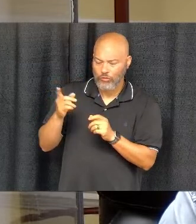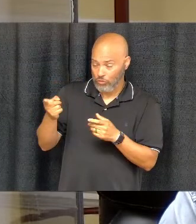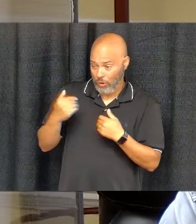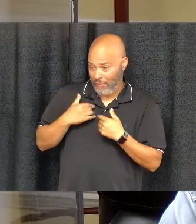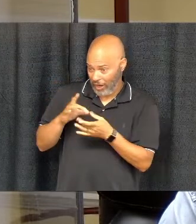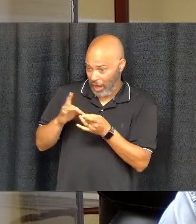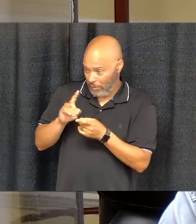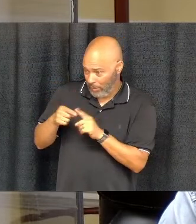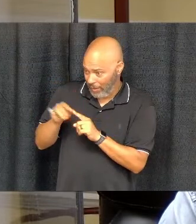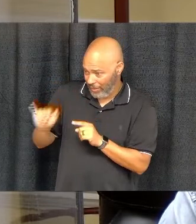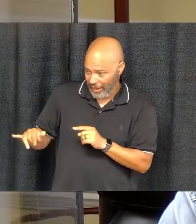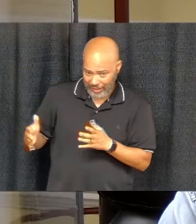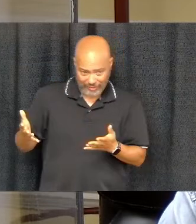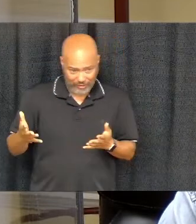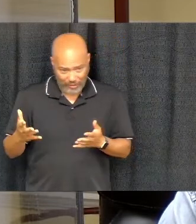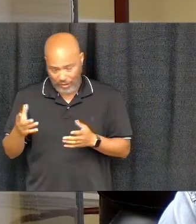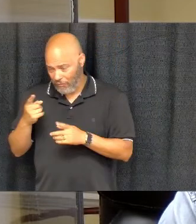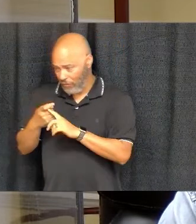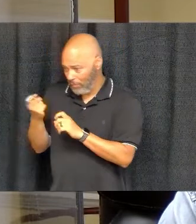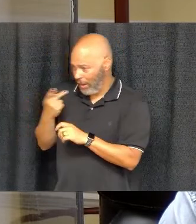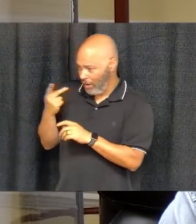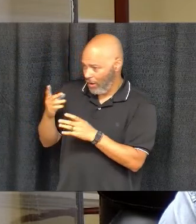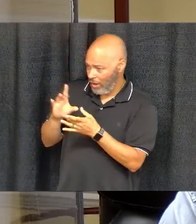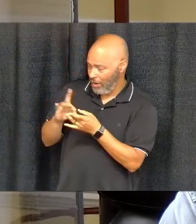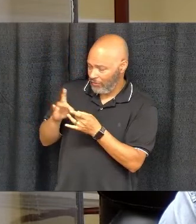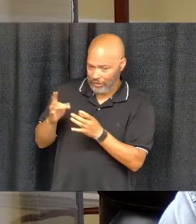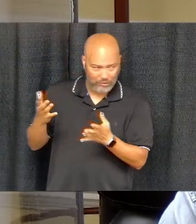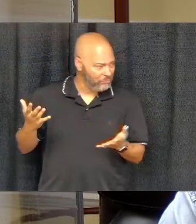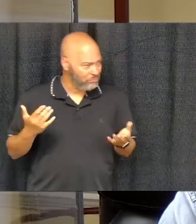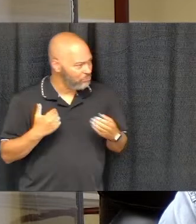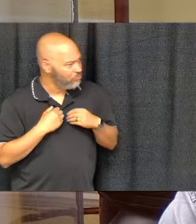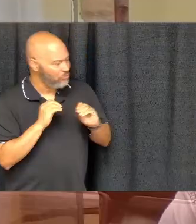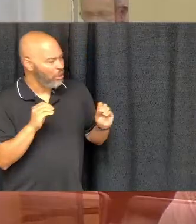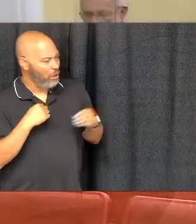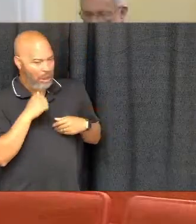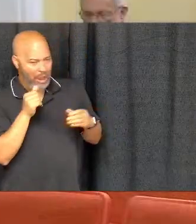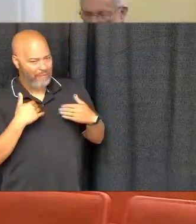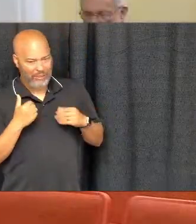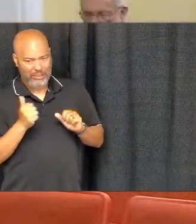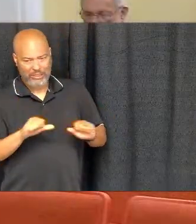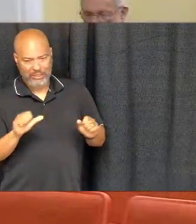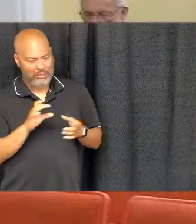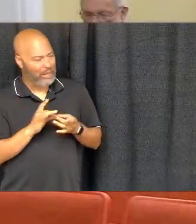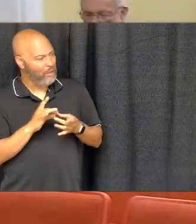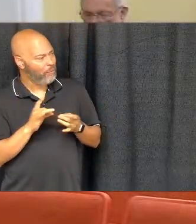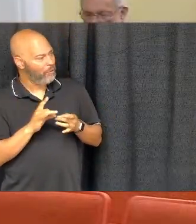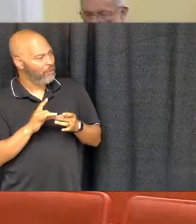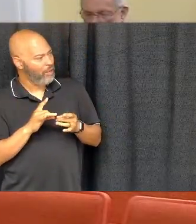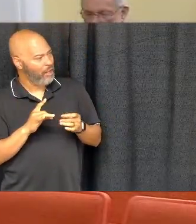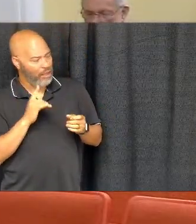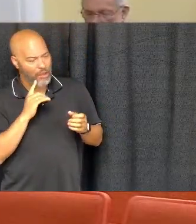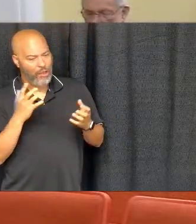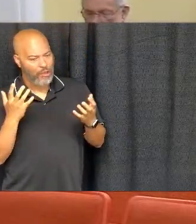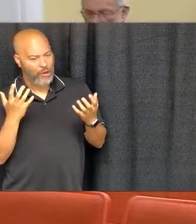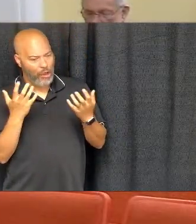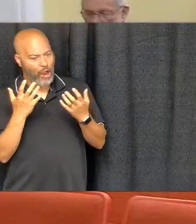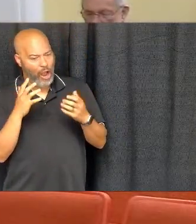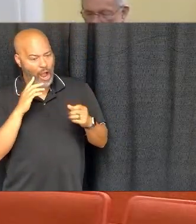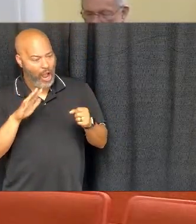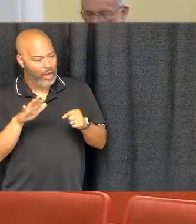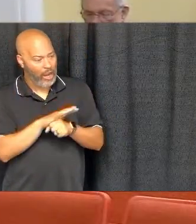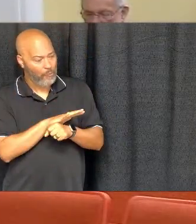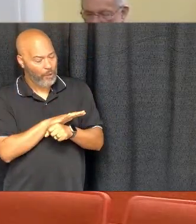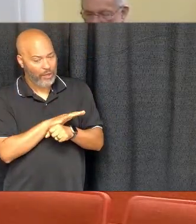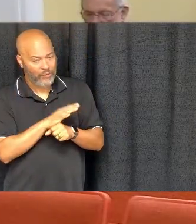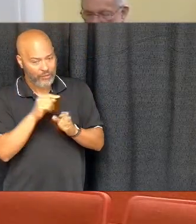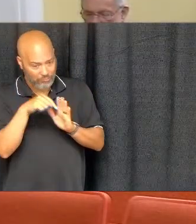that? A follow-up from our conversation earlier. I don't have a comment on that right now. Comprehensive plan, we met with them today.